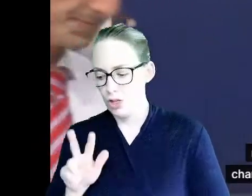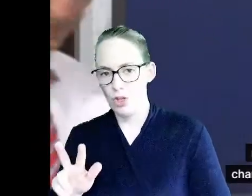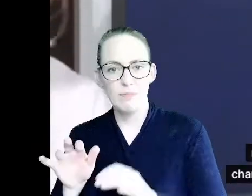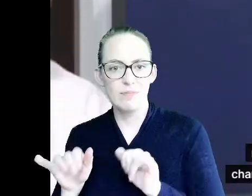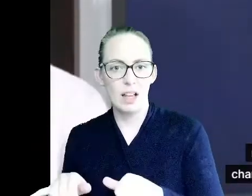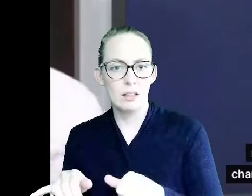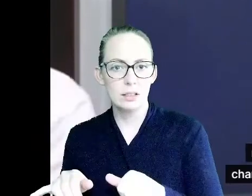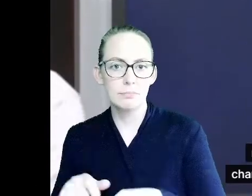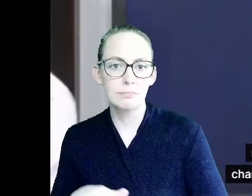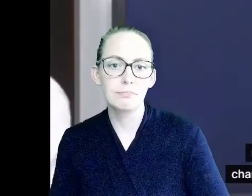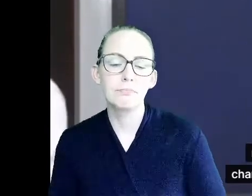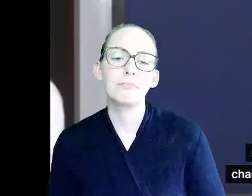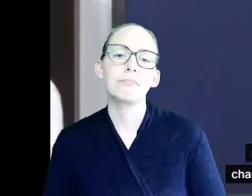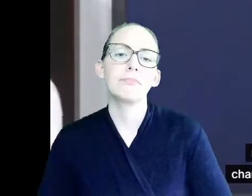changed.